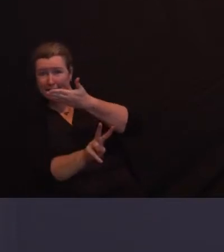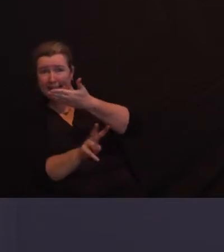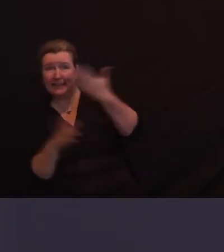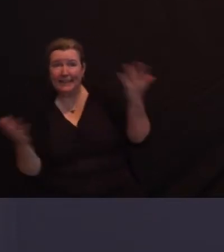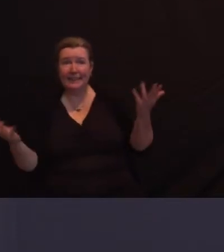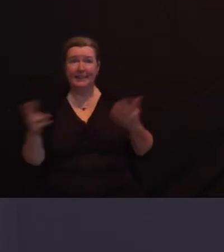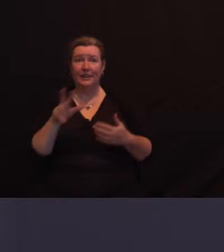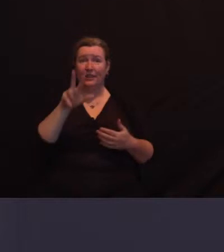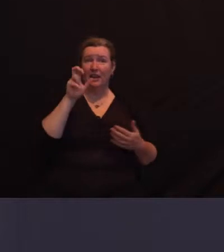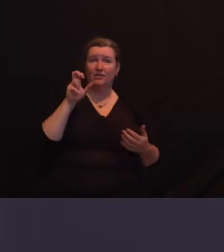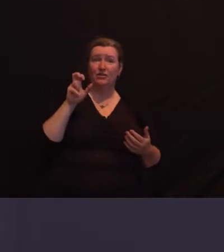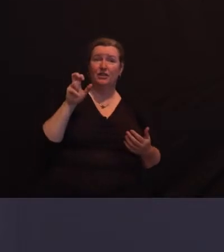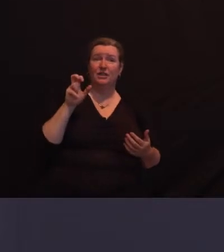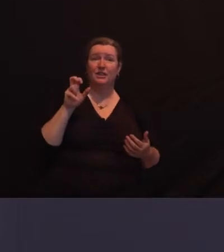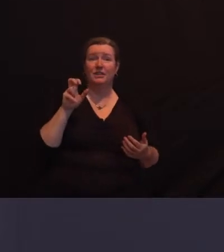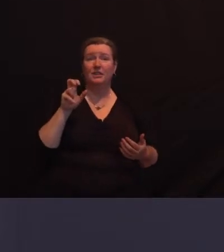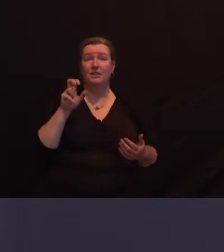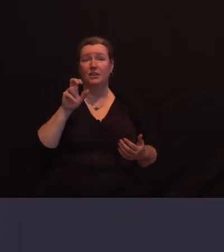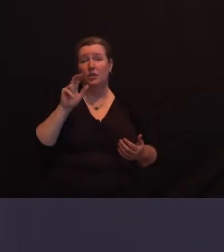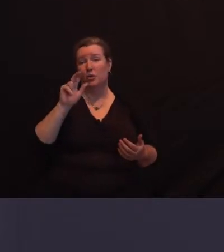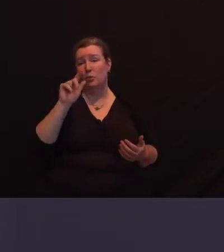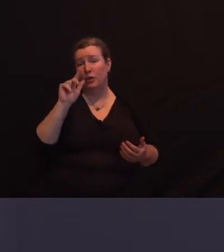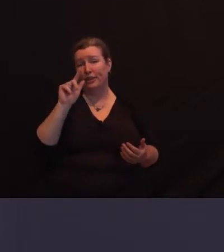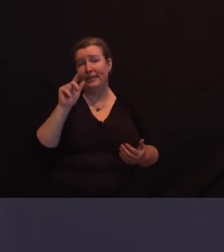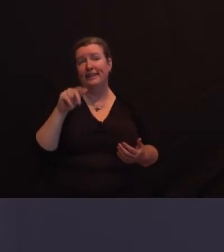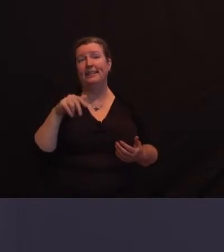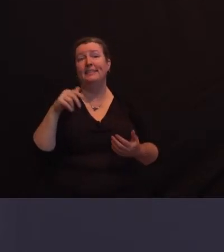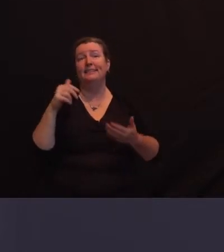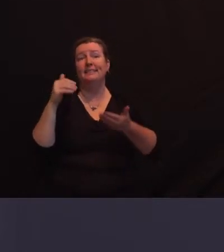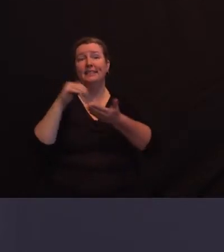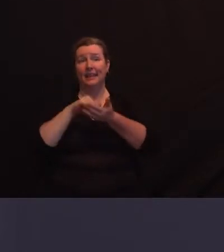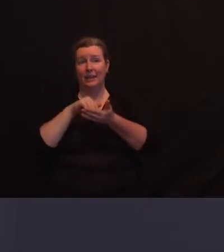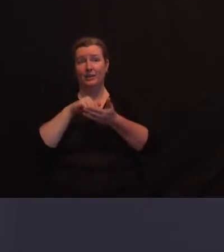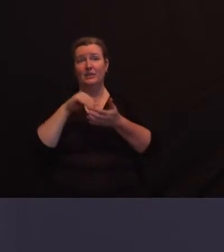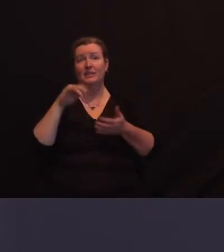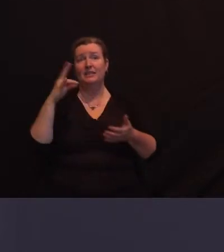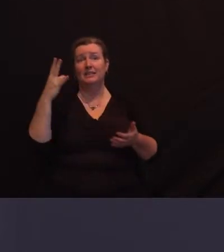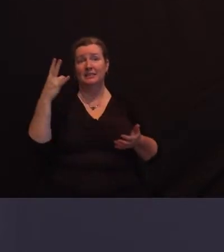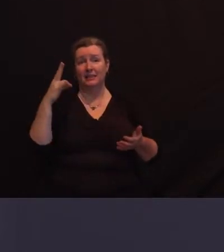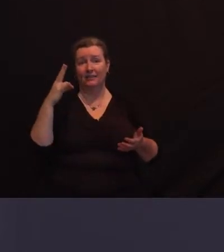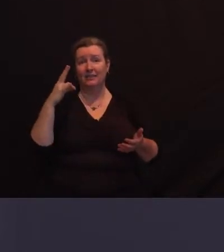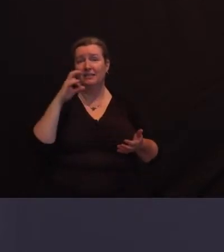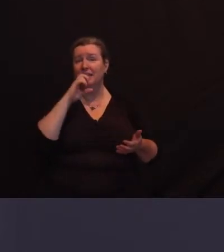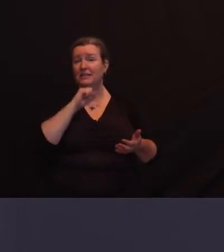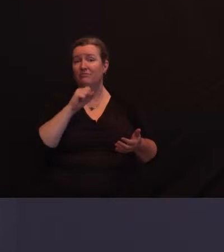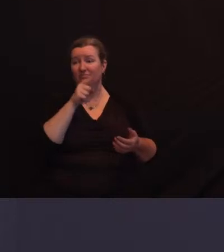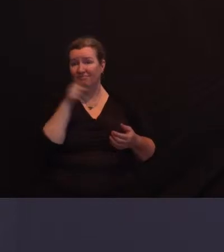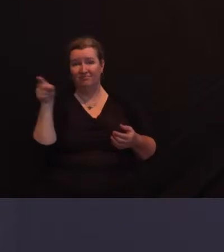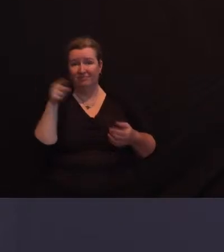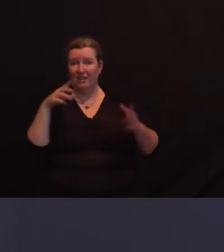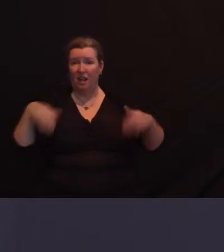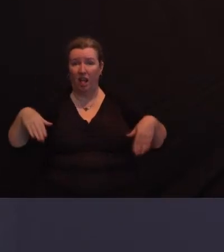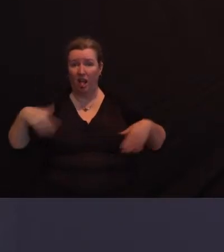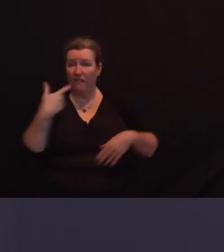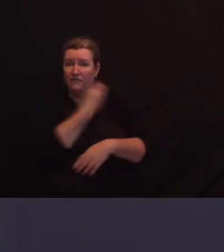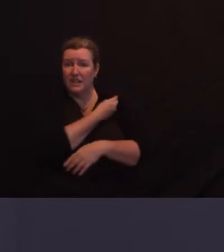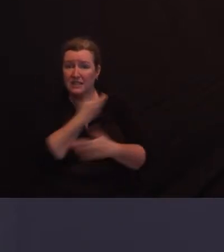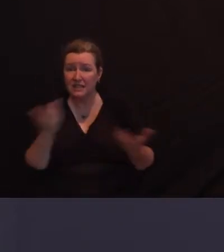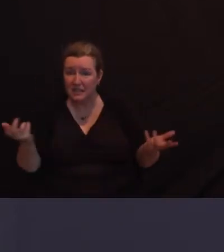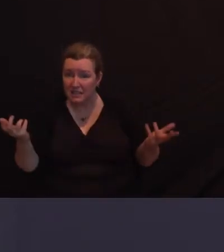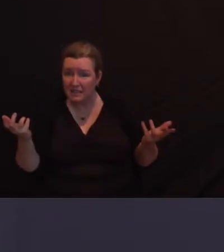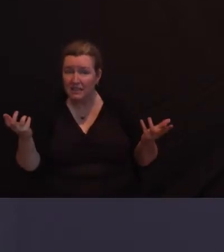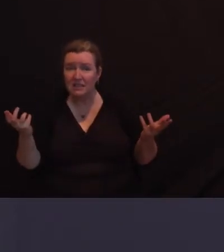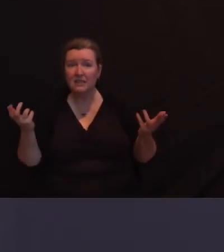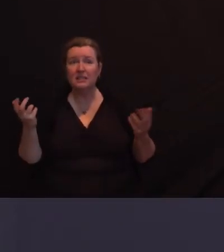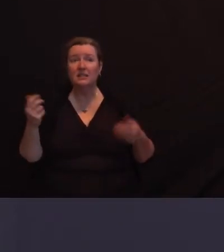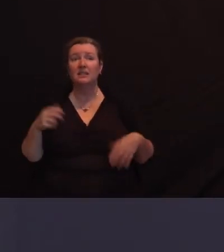323,000 12 to 17-year-olds remain unvaccinated. And as the CDC Director, Dr.